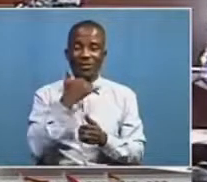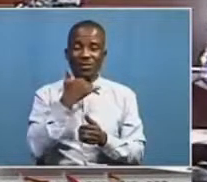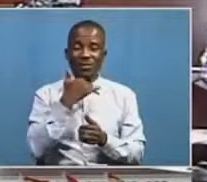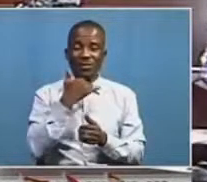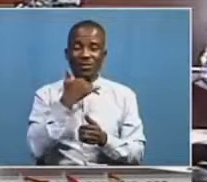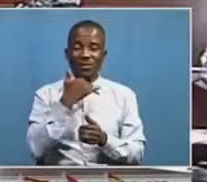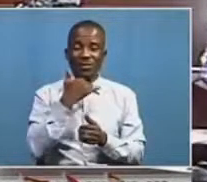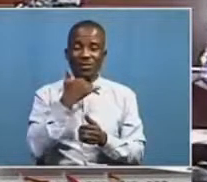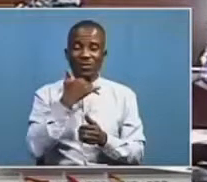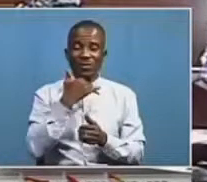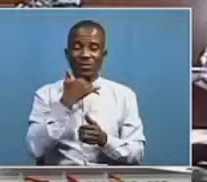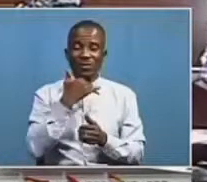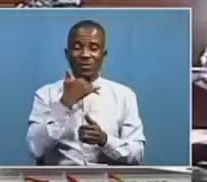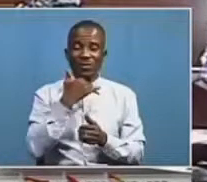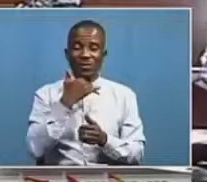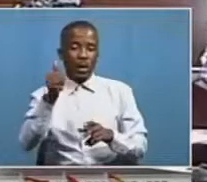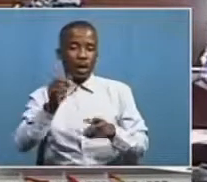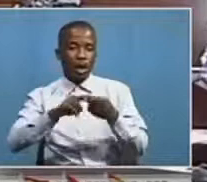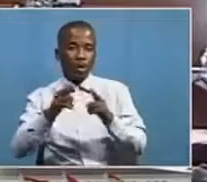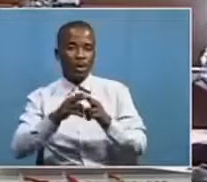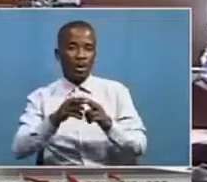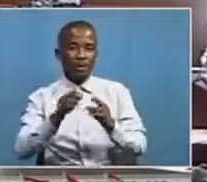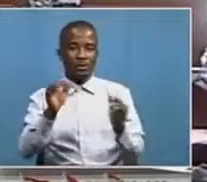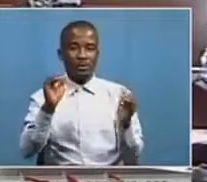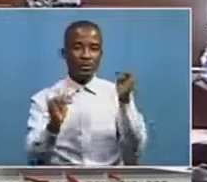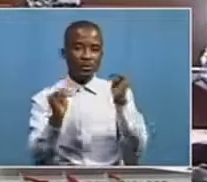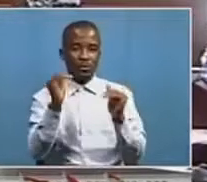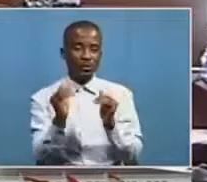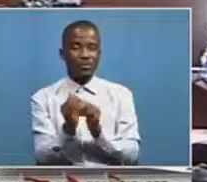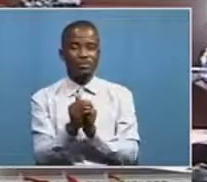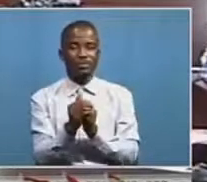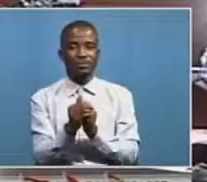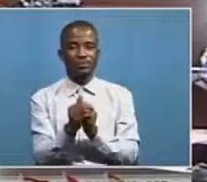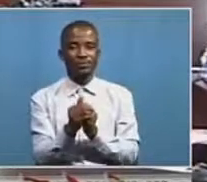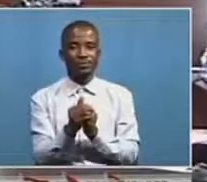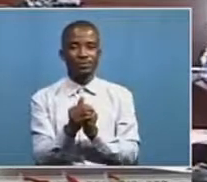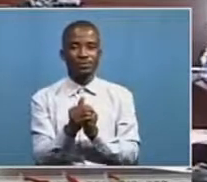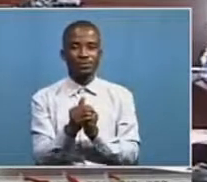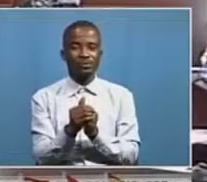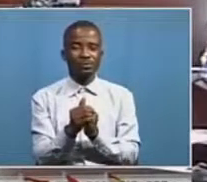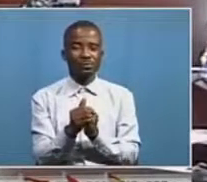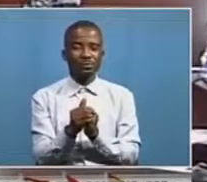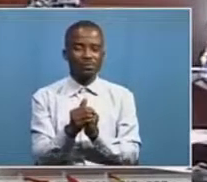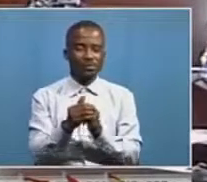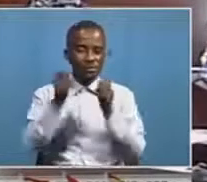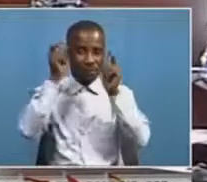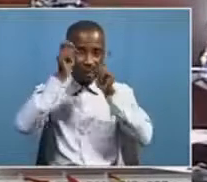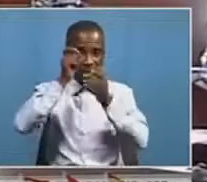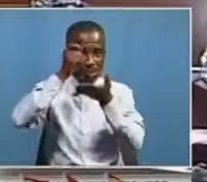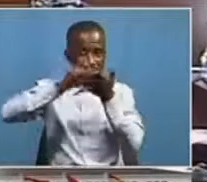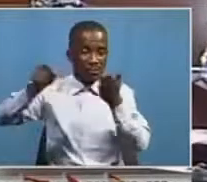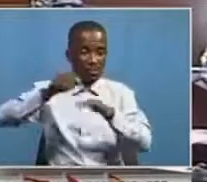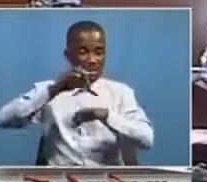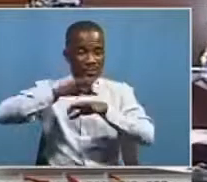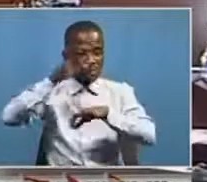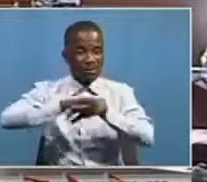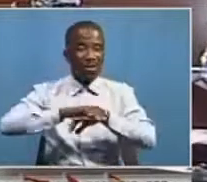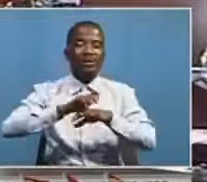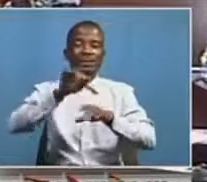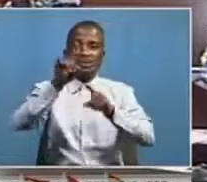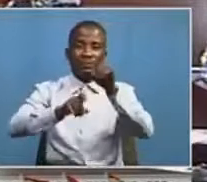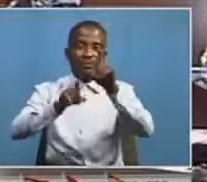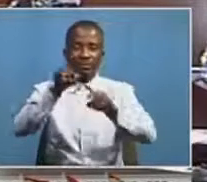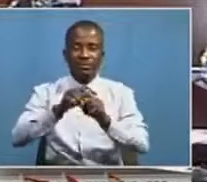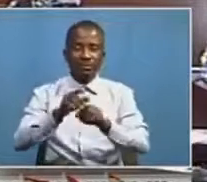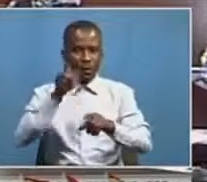use the total votes cast to measure the threshold. PW1 testified under cross-examination as follows. Question: do